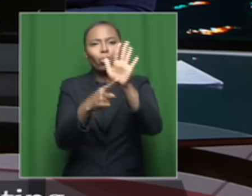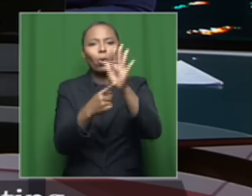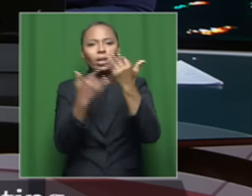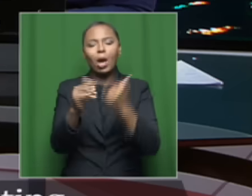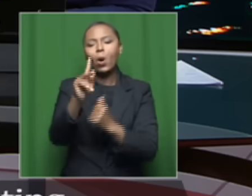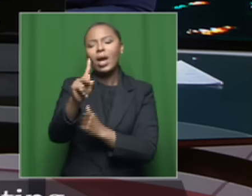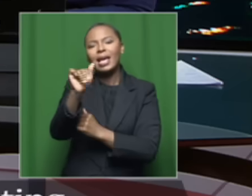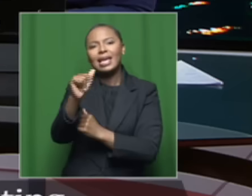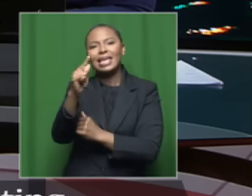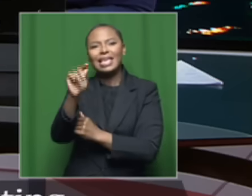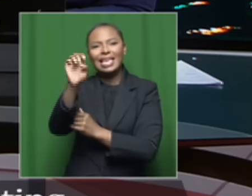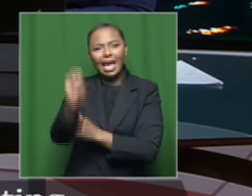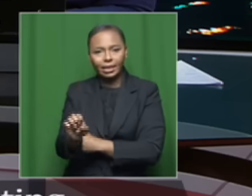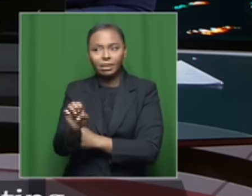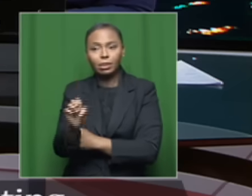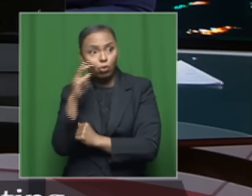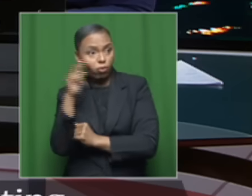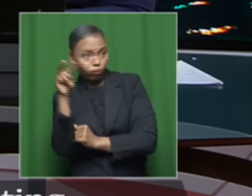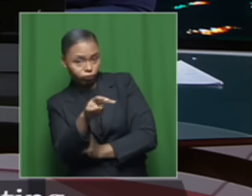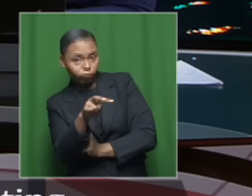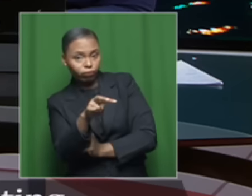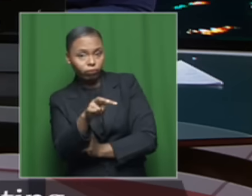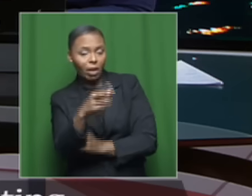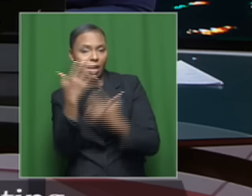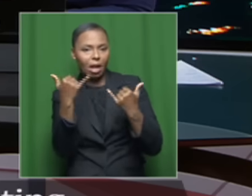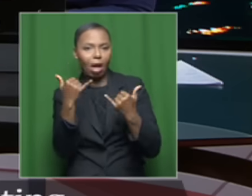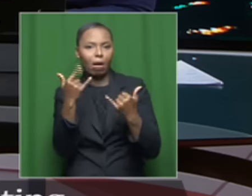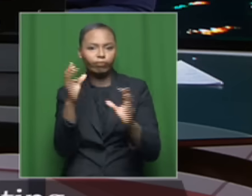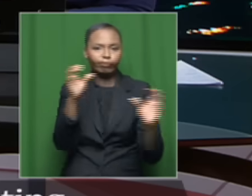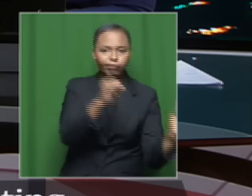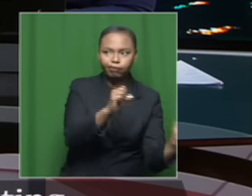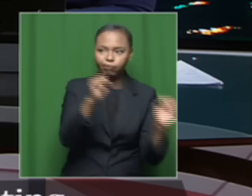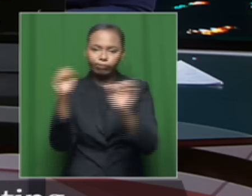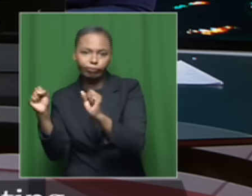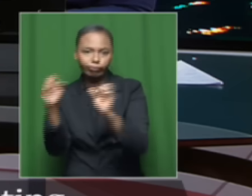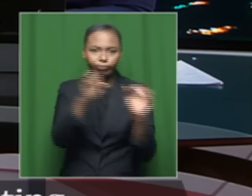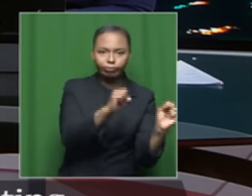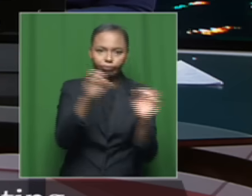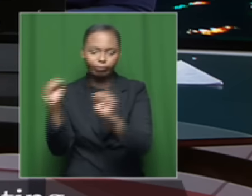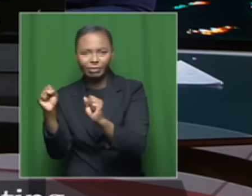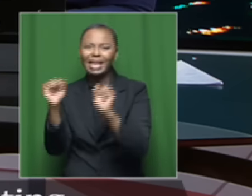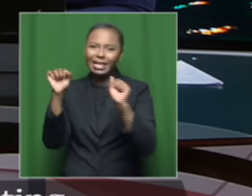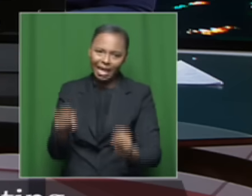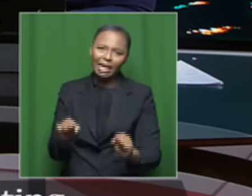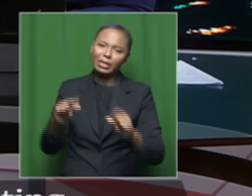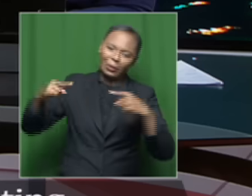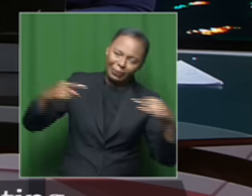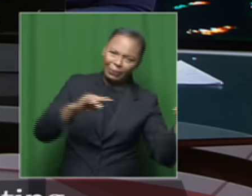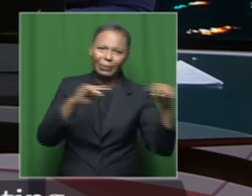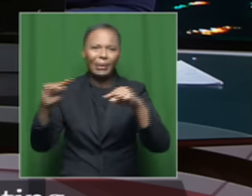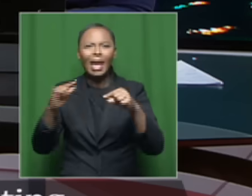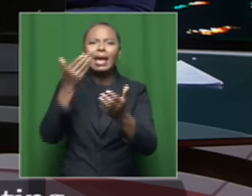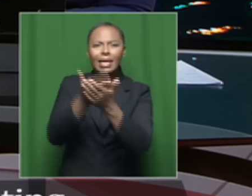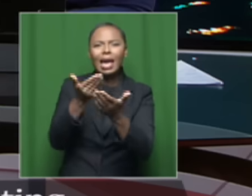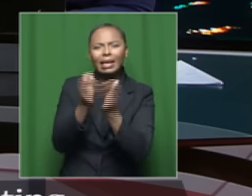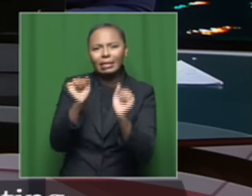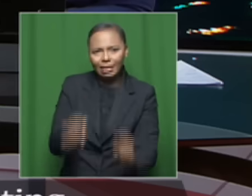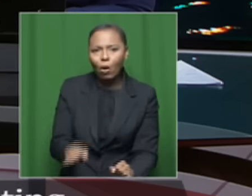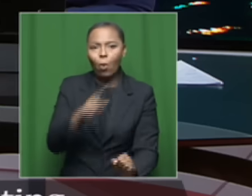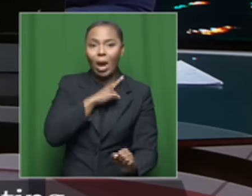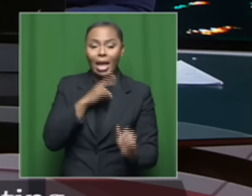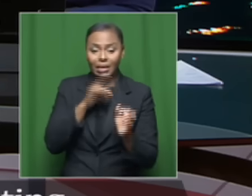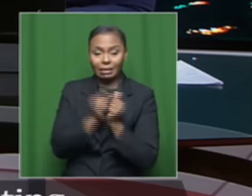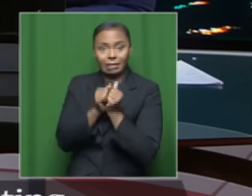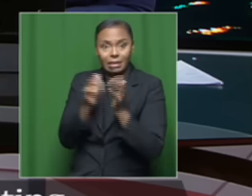of course, you were watching that particular exchange, and there will be mixed reaction because when you look at, for example, the beginning,